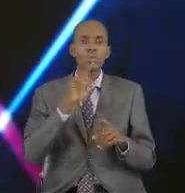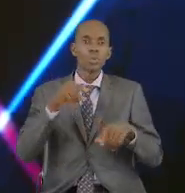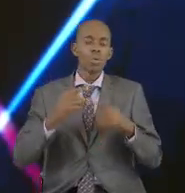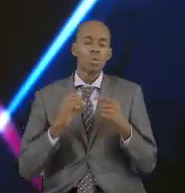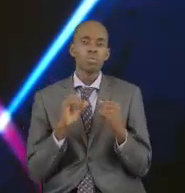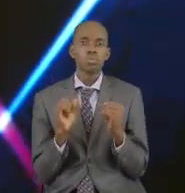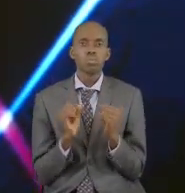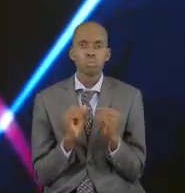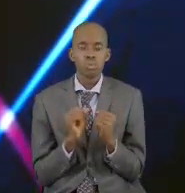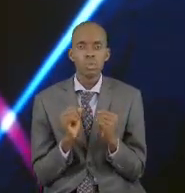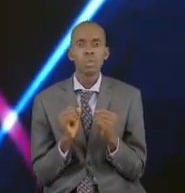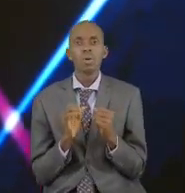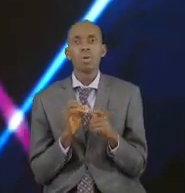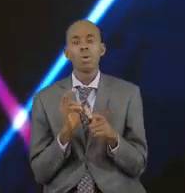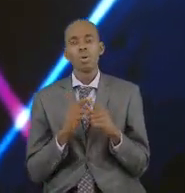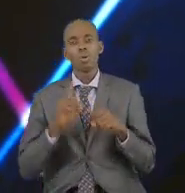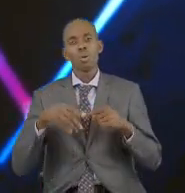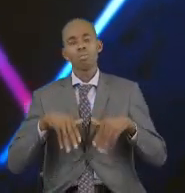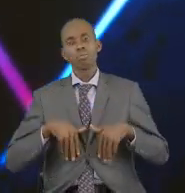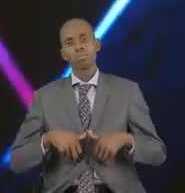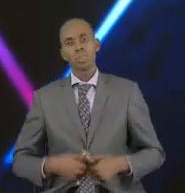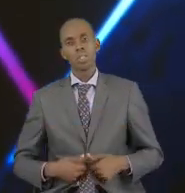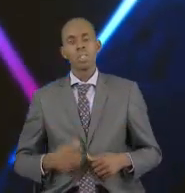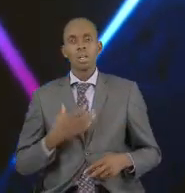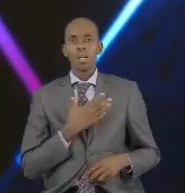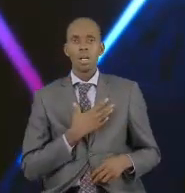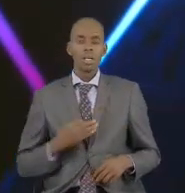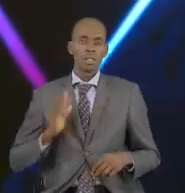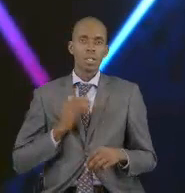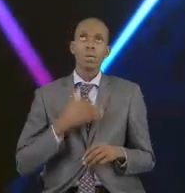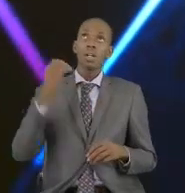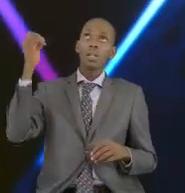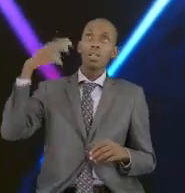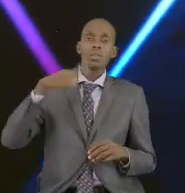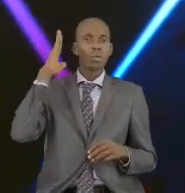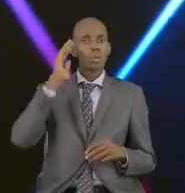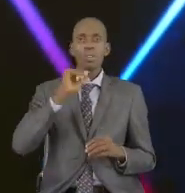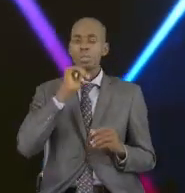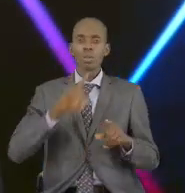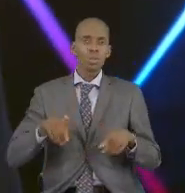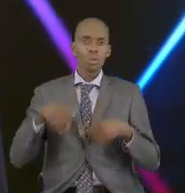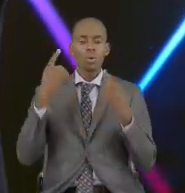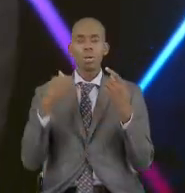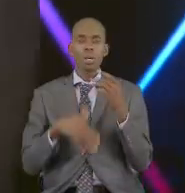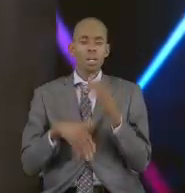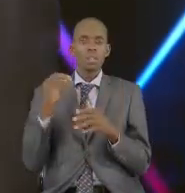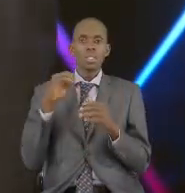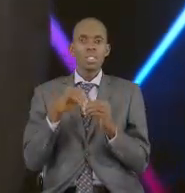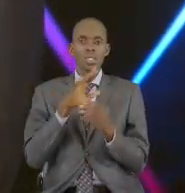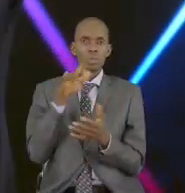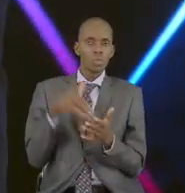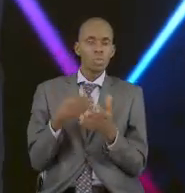dim, will not go tired, and our light will not go out in the middle of the way until